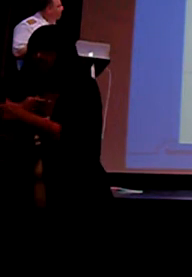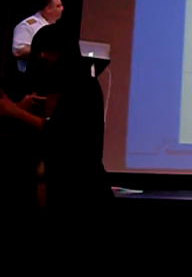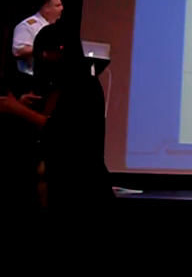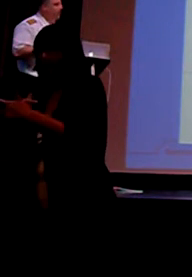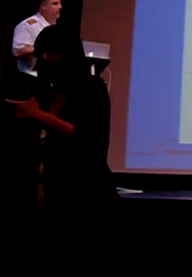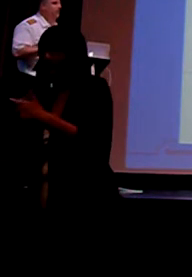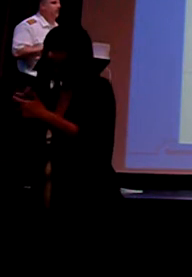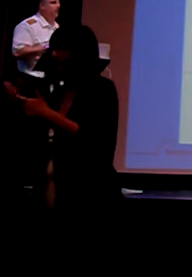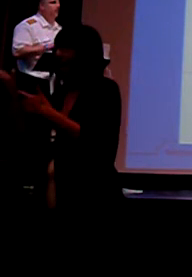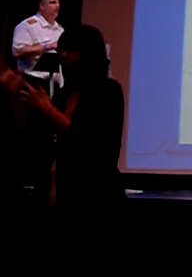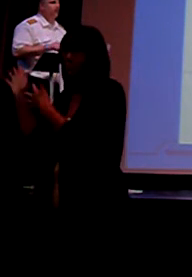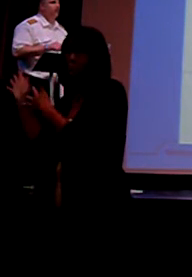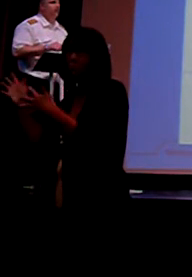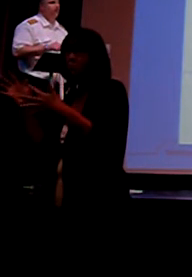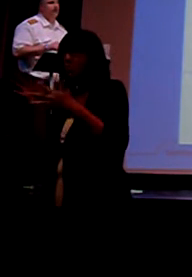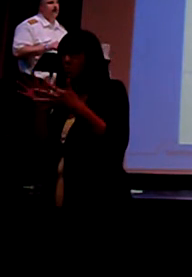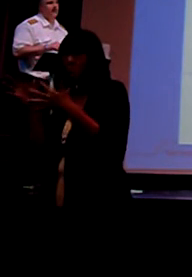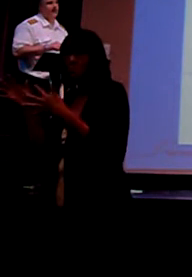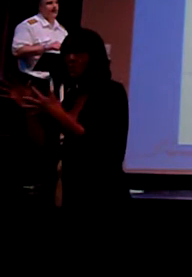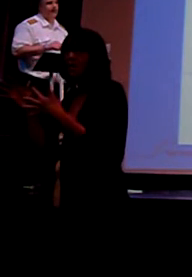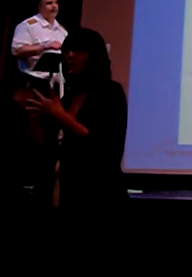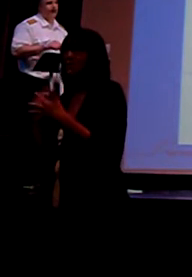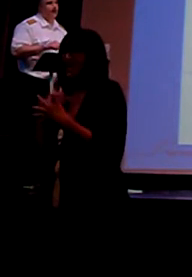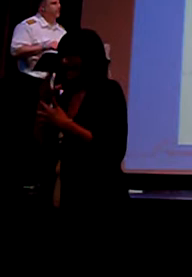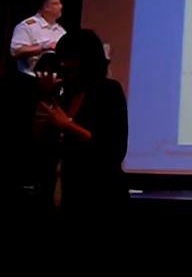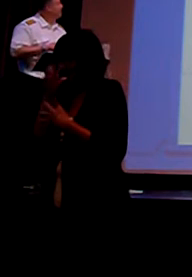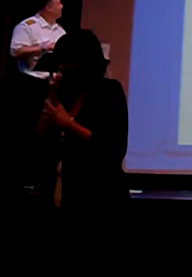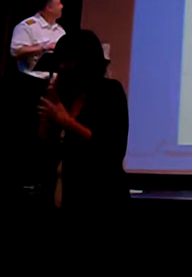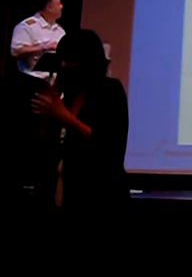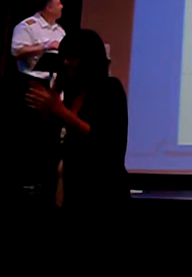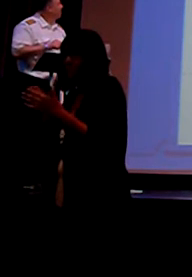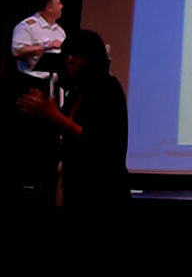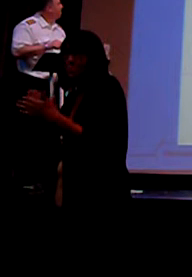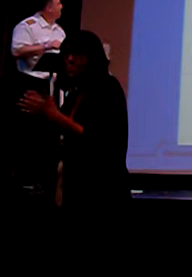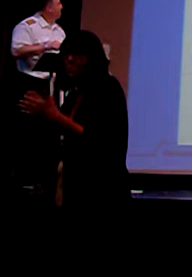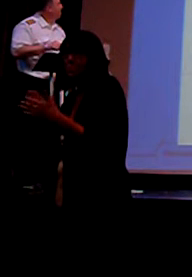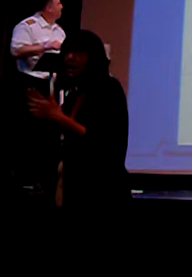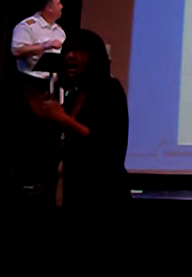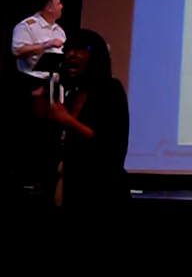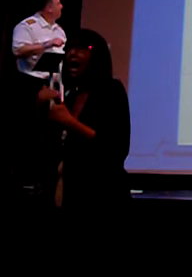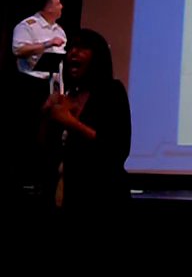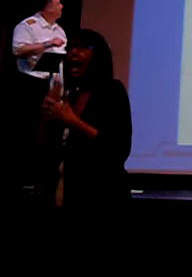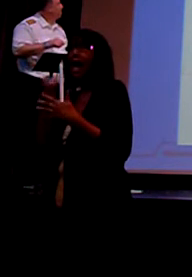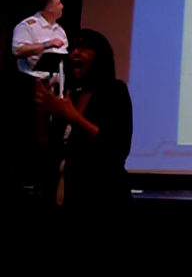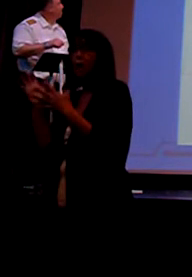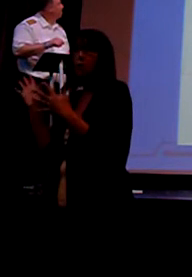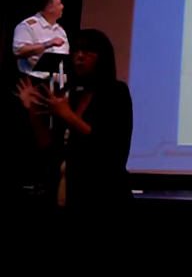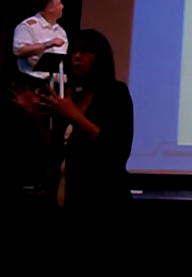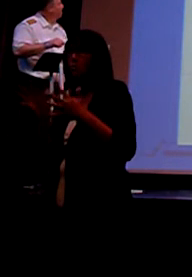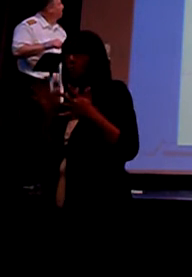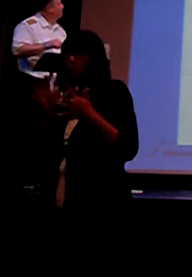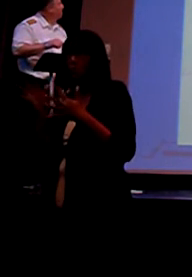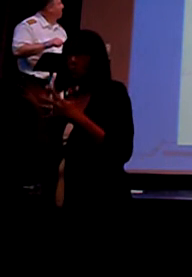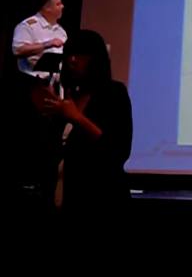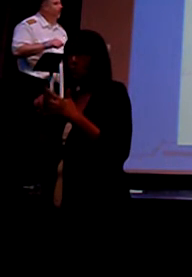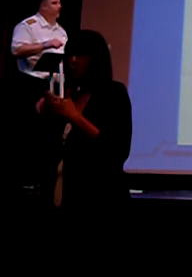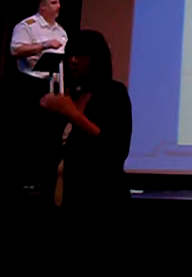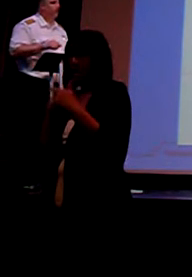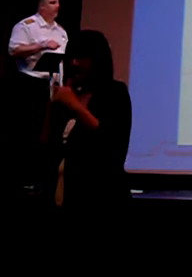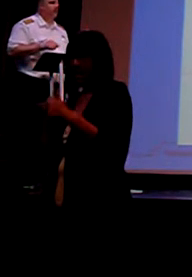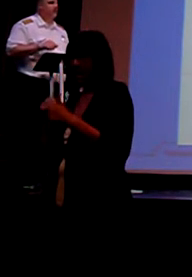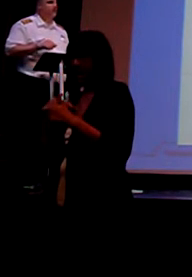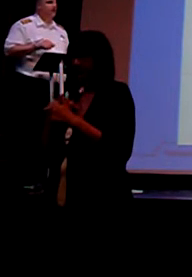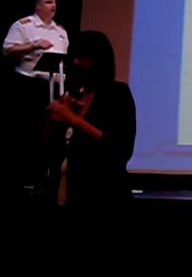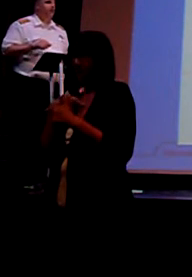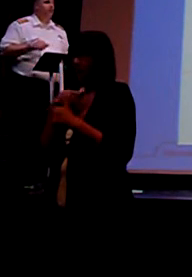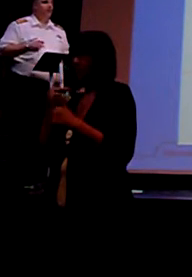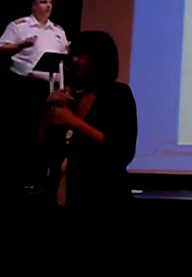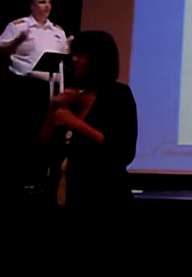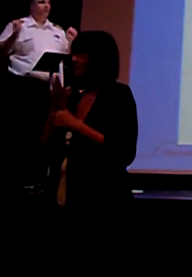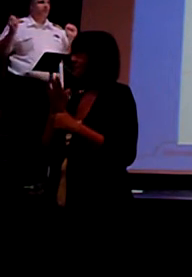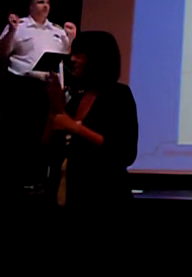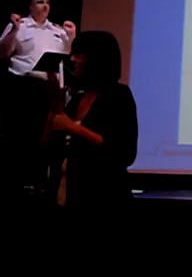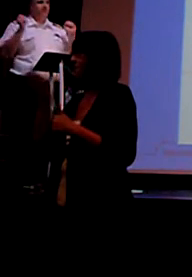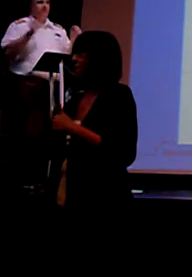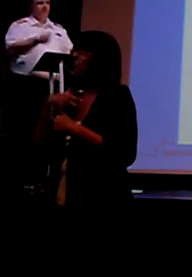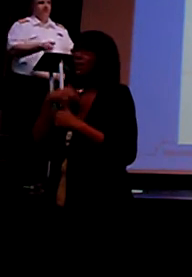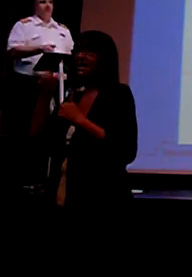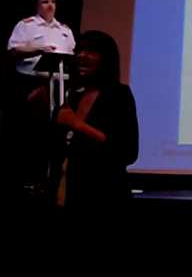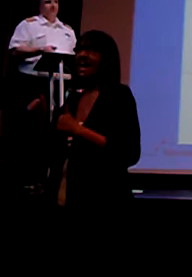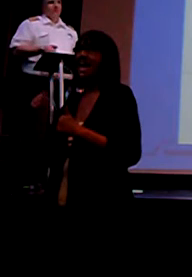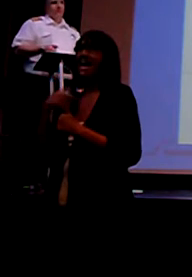a lot of wind, we are in a really tight place. If we get a lot of wind when we are here and we are facing out, we can